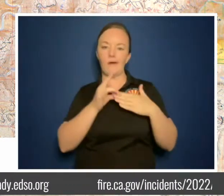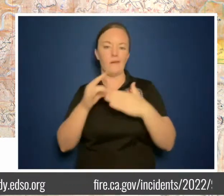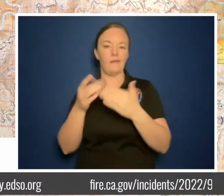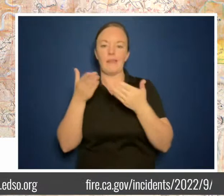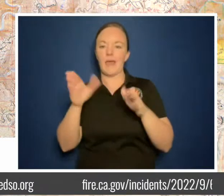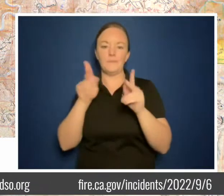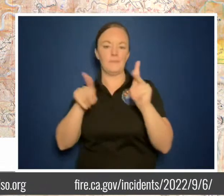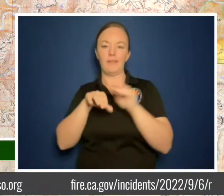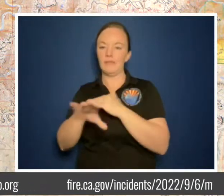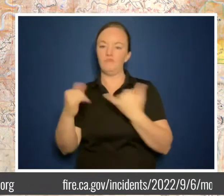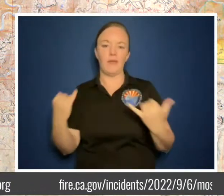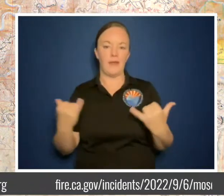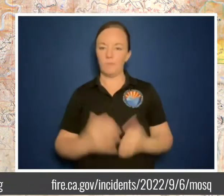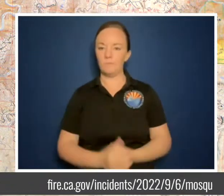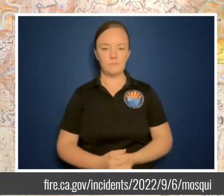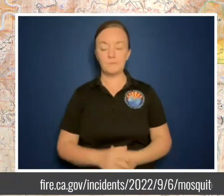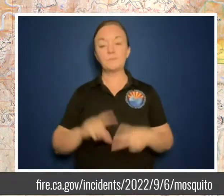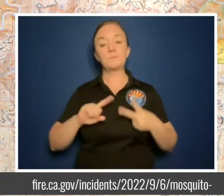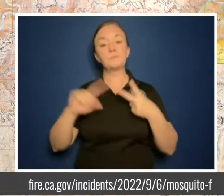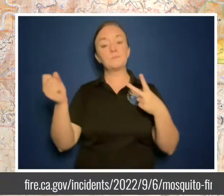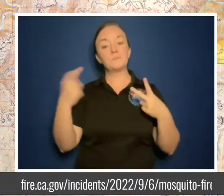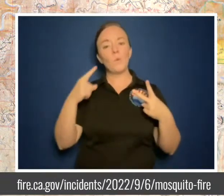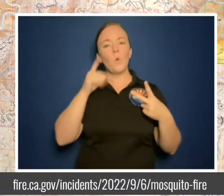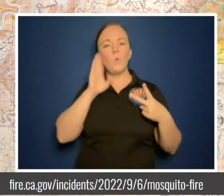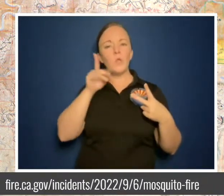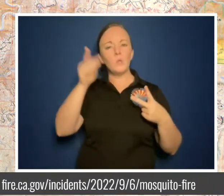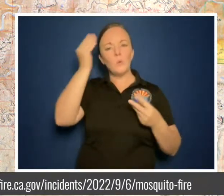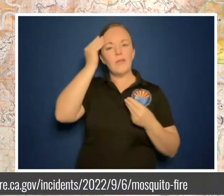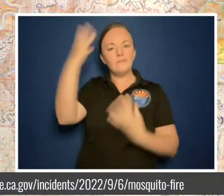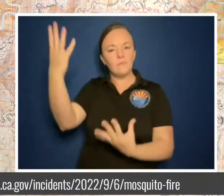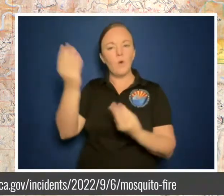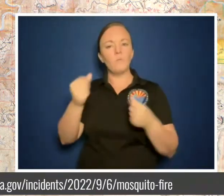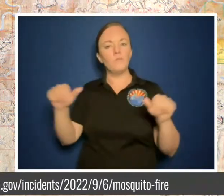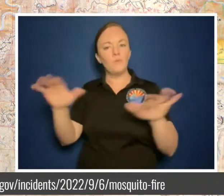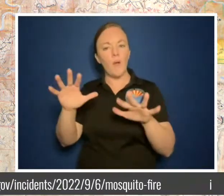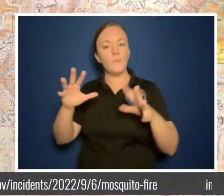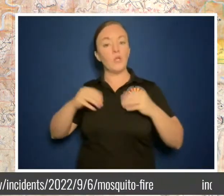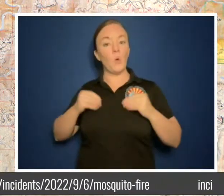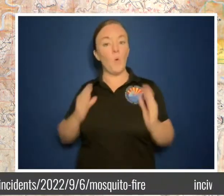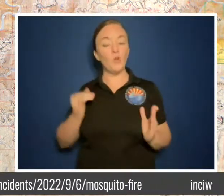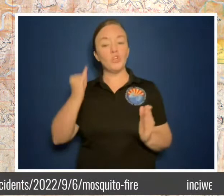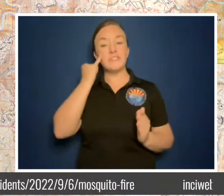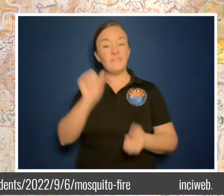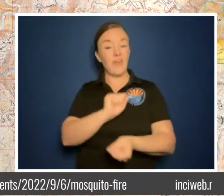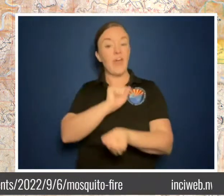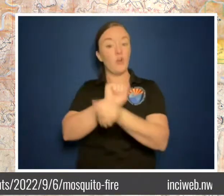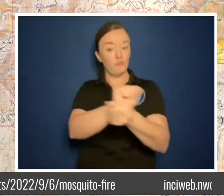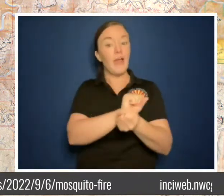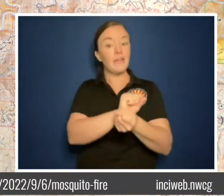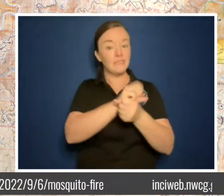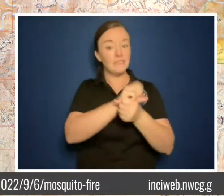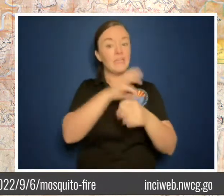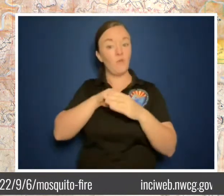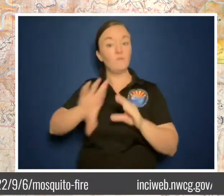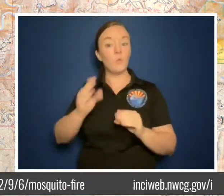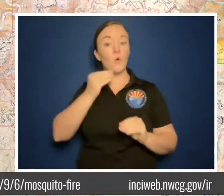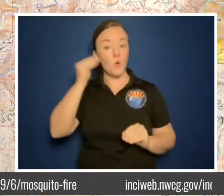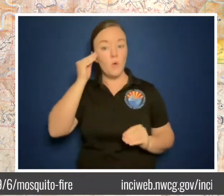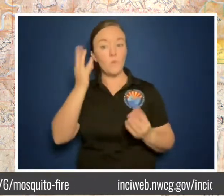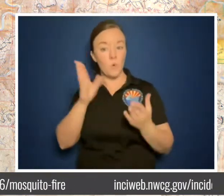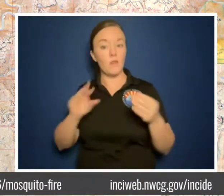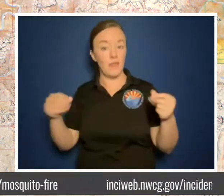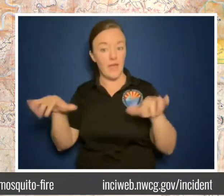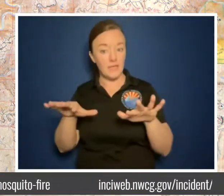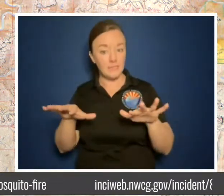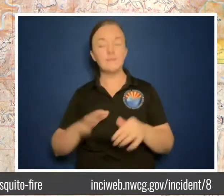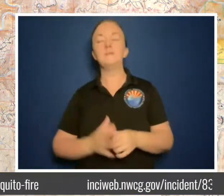question is, will you inform property owners if these arrests involve their parcel? The answer to that is, if we